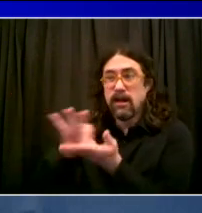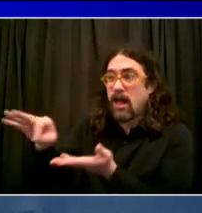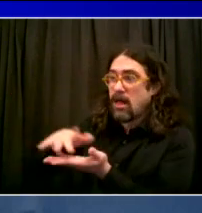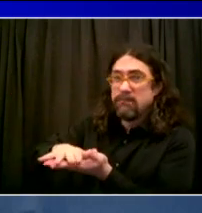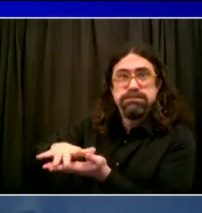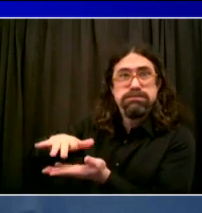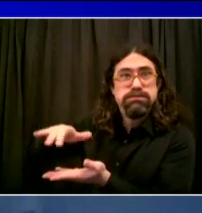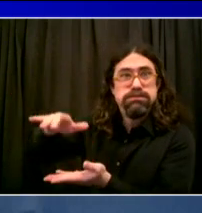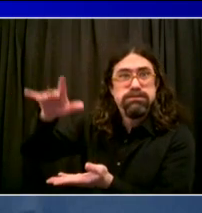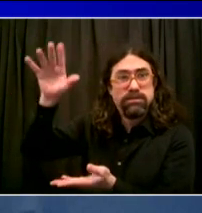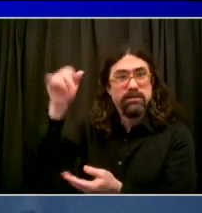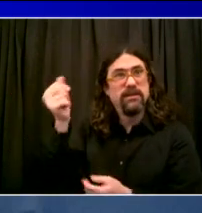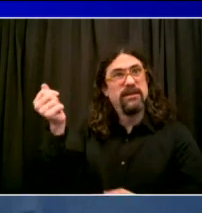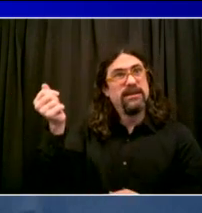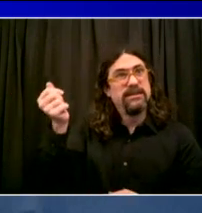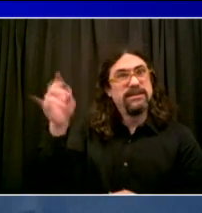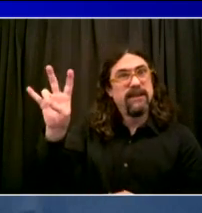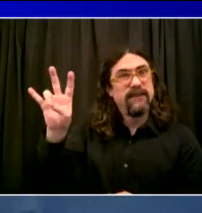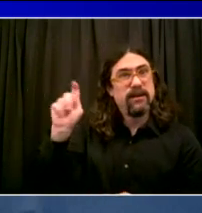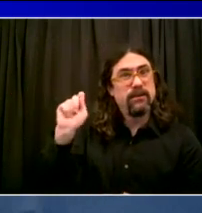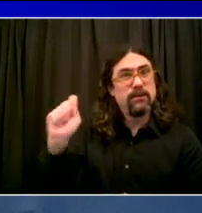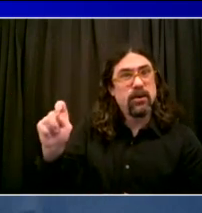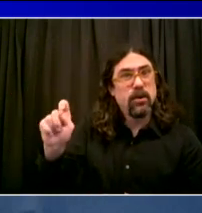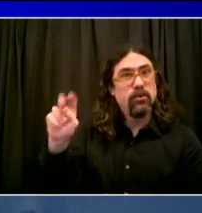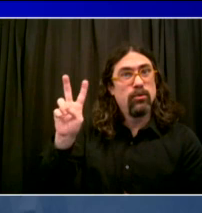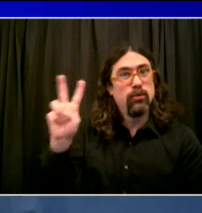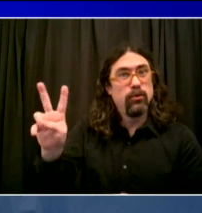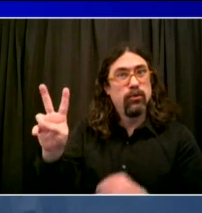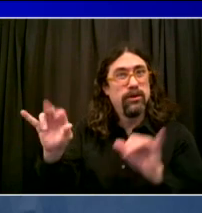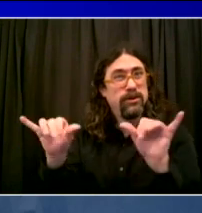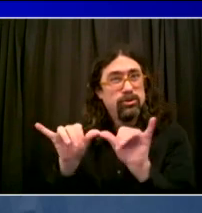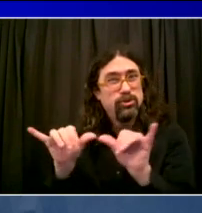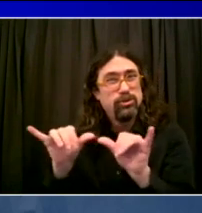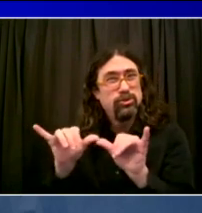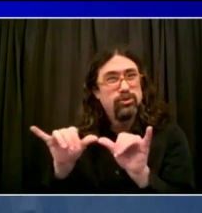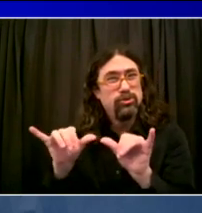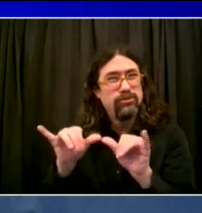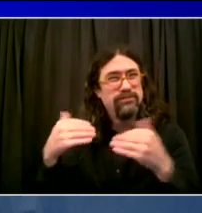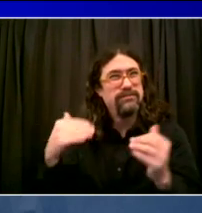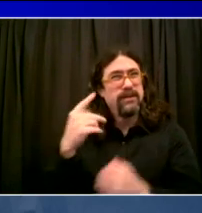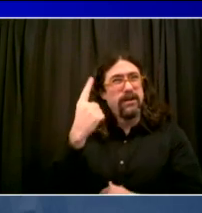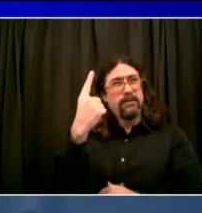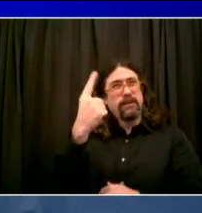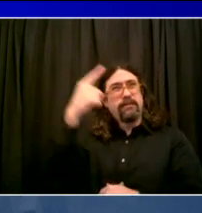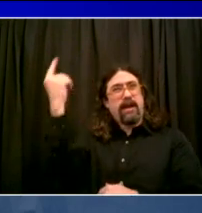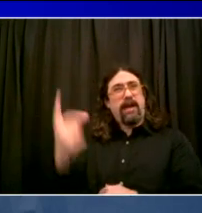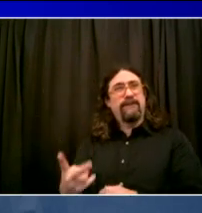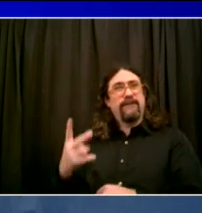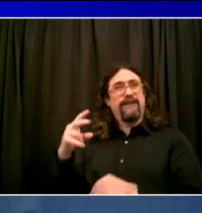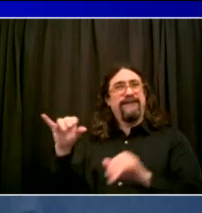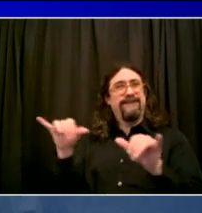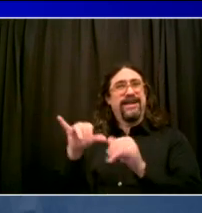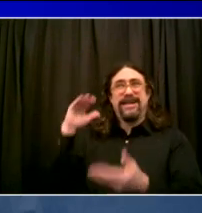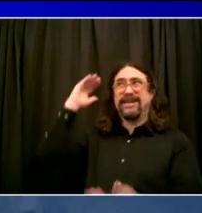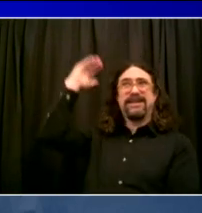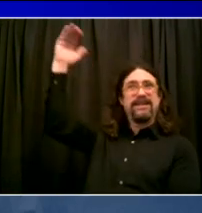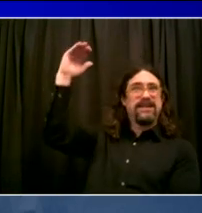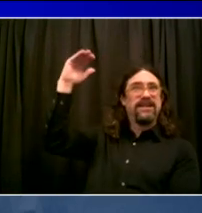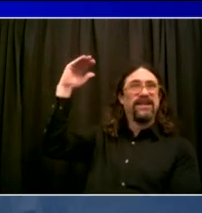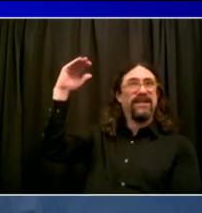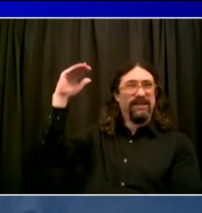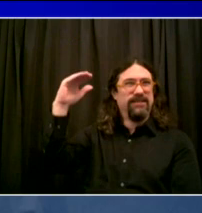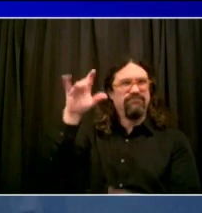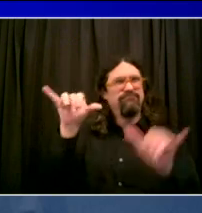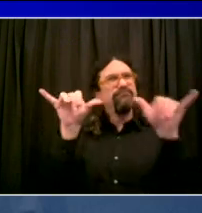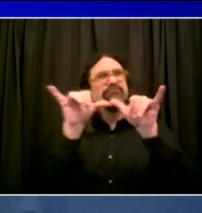more in the course of the day today. It will certainly end up being one of the bigger snowstorms we've had recently, but